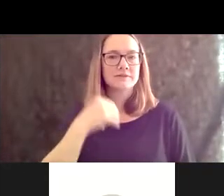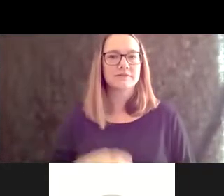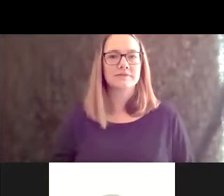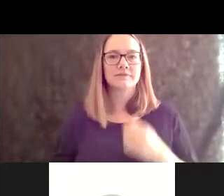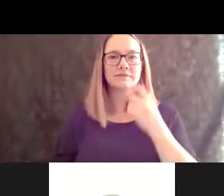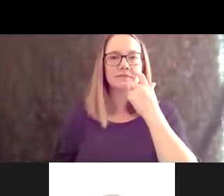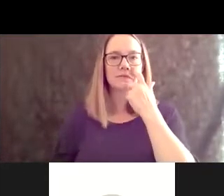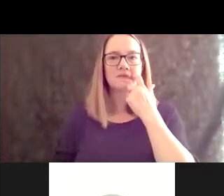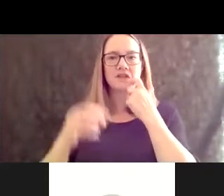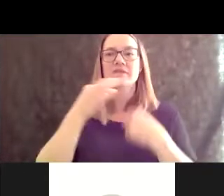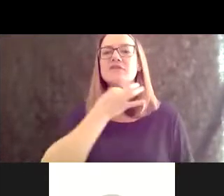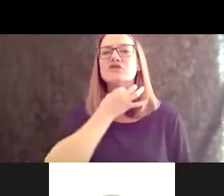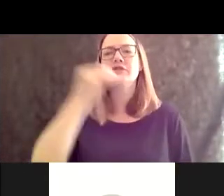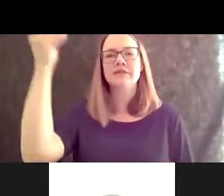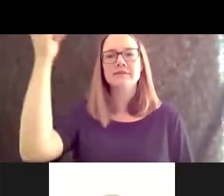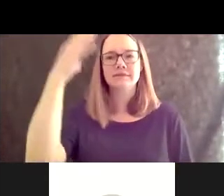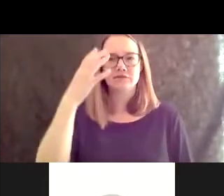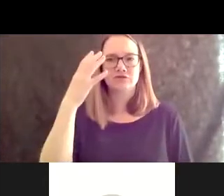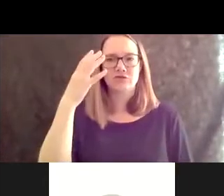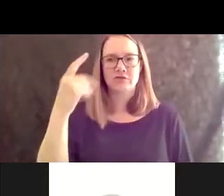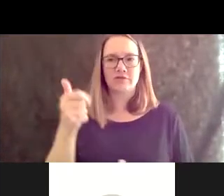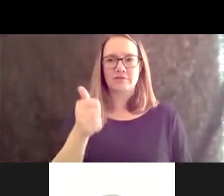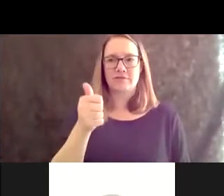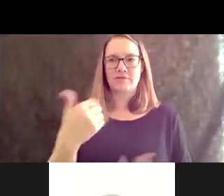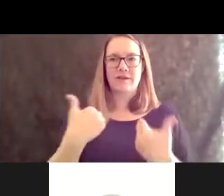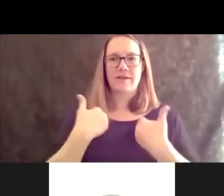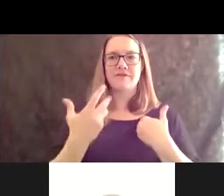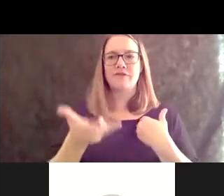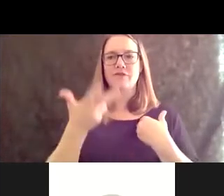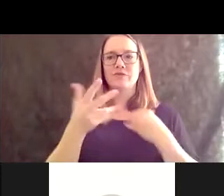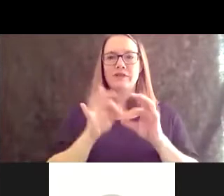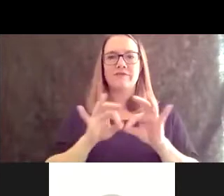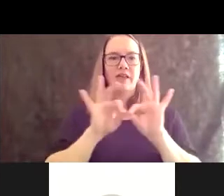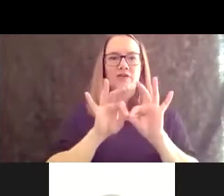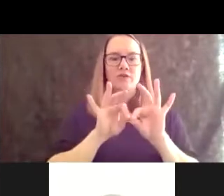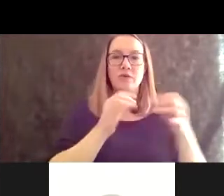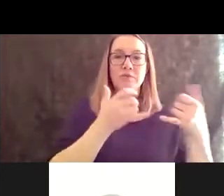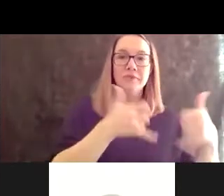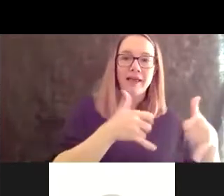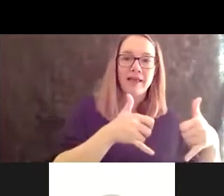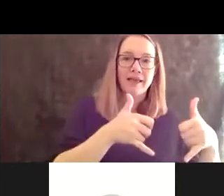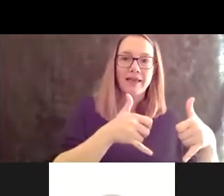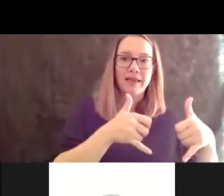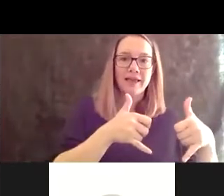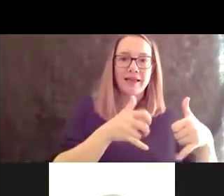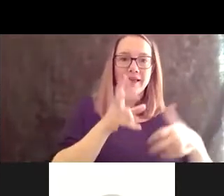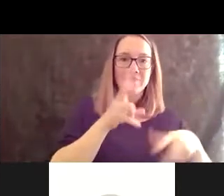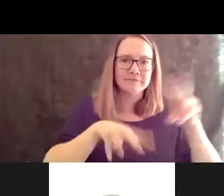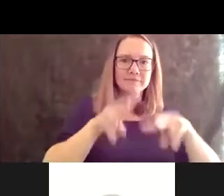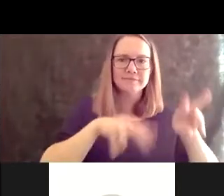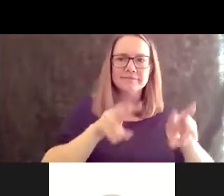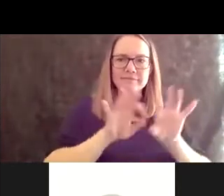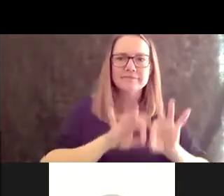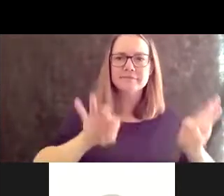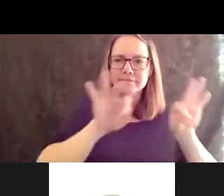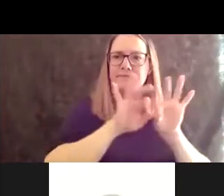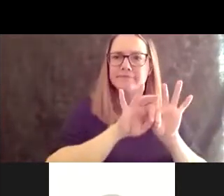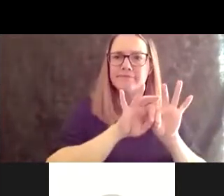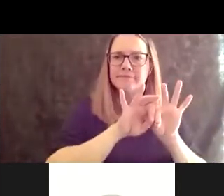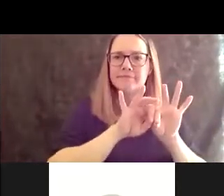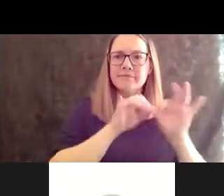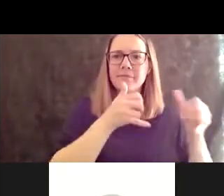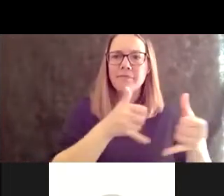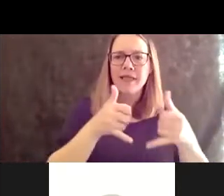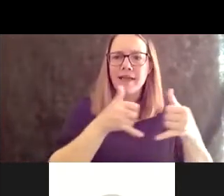So Curious Sunshine has three values: play, looking at the importance of play on a